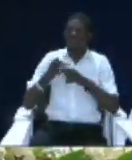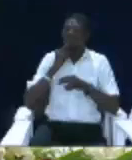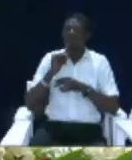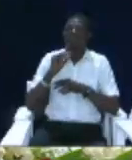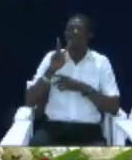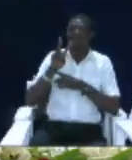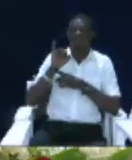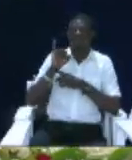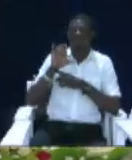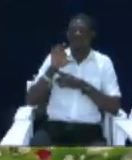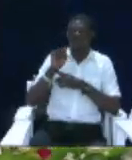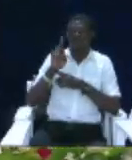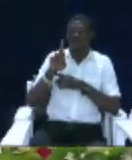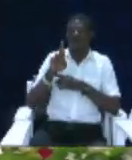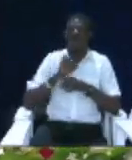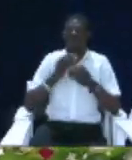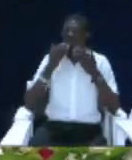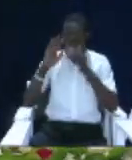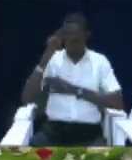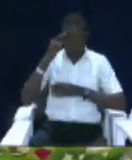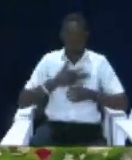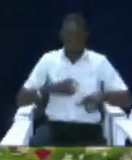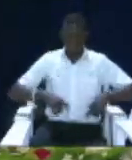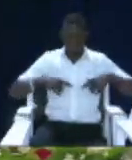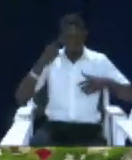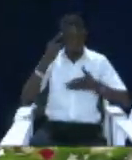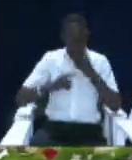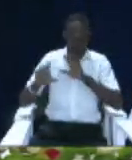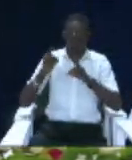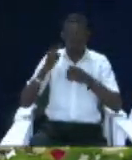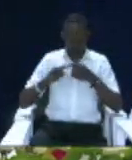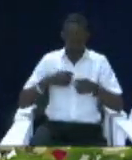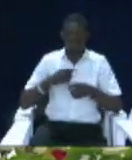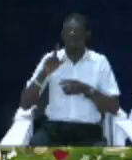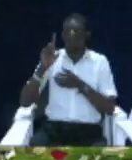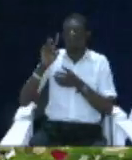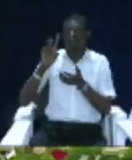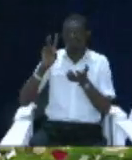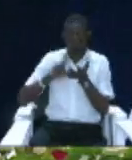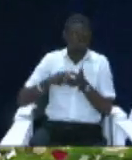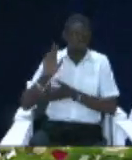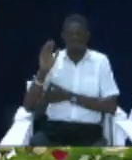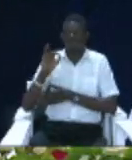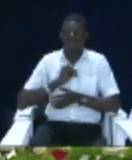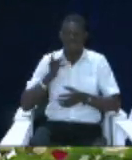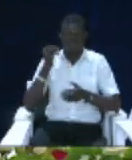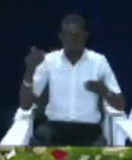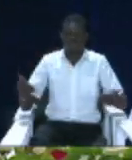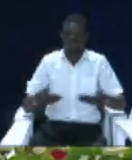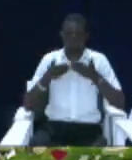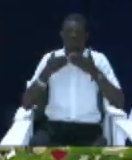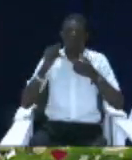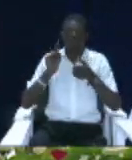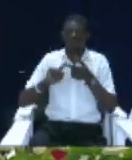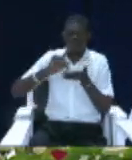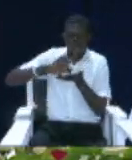Baila. I want to thank God for my life, what the Lord did to me. 2015, I was introduced to